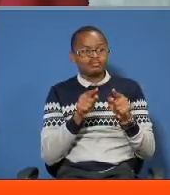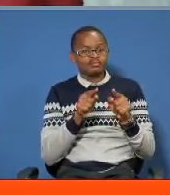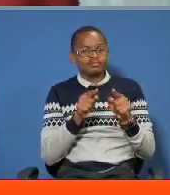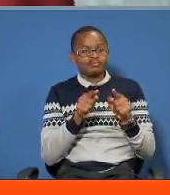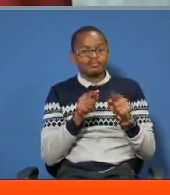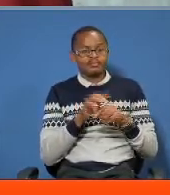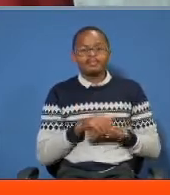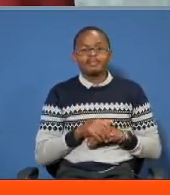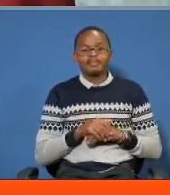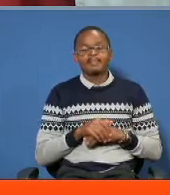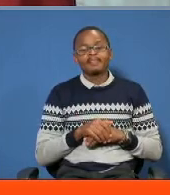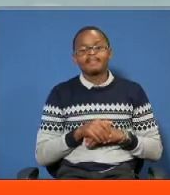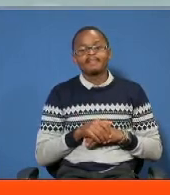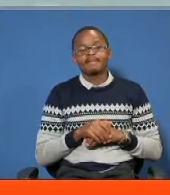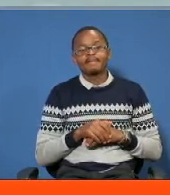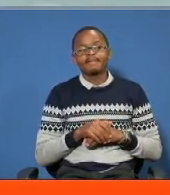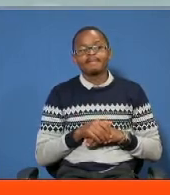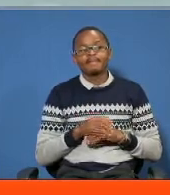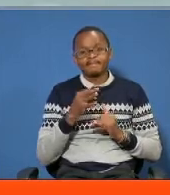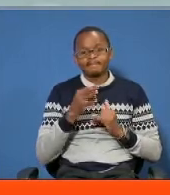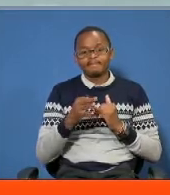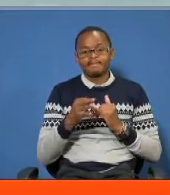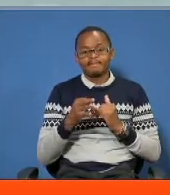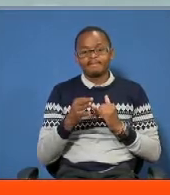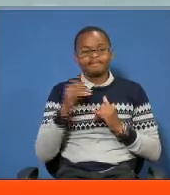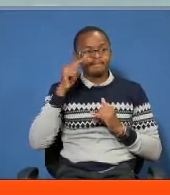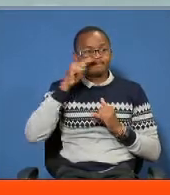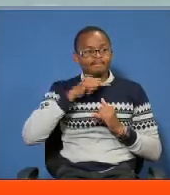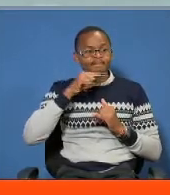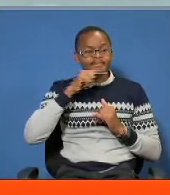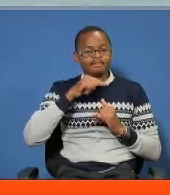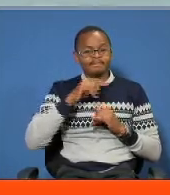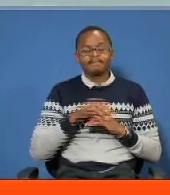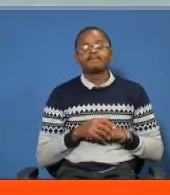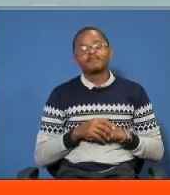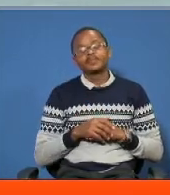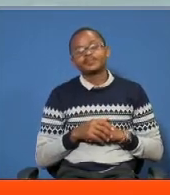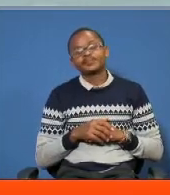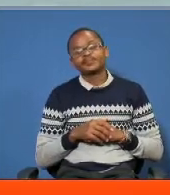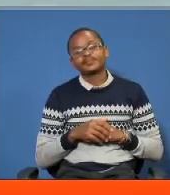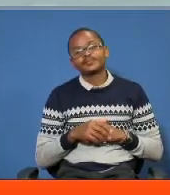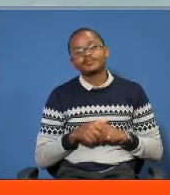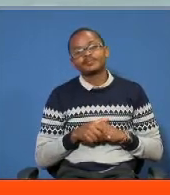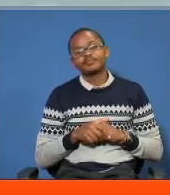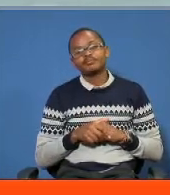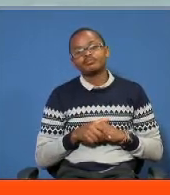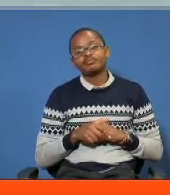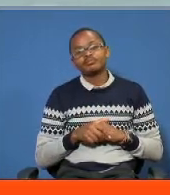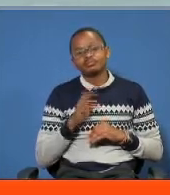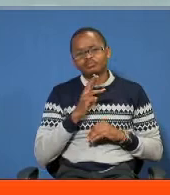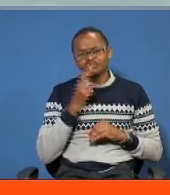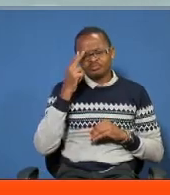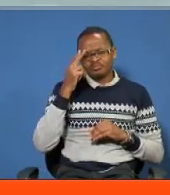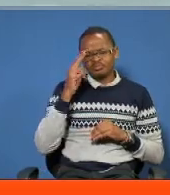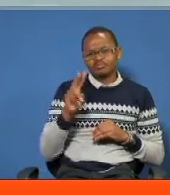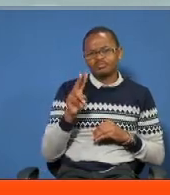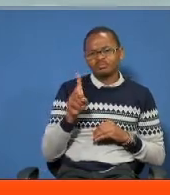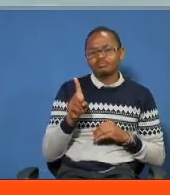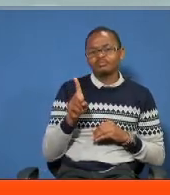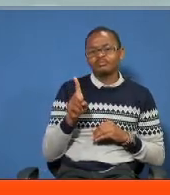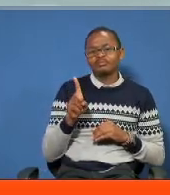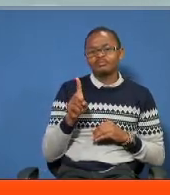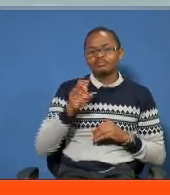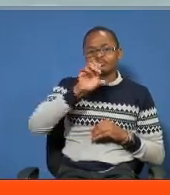we function. in creating manpower. Now, finally, as we finalize this particular discussion, we have